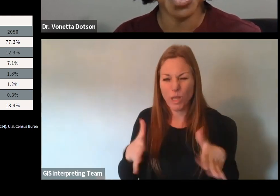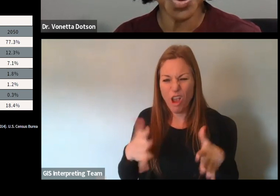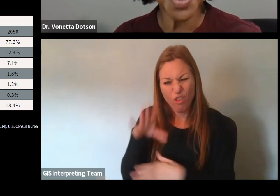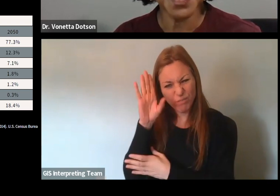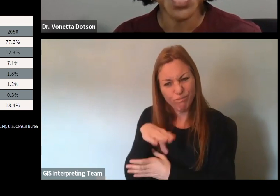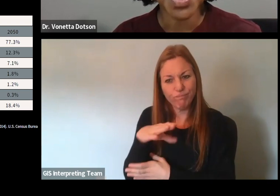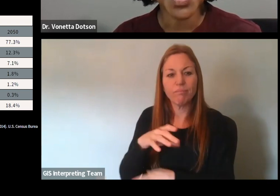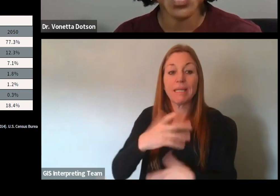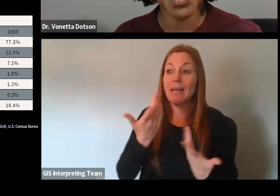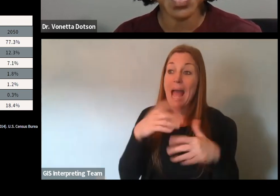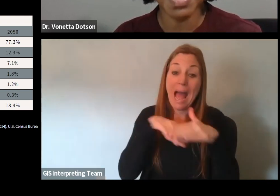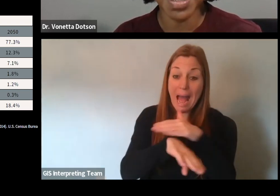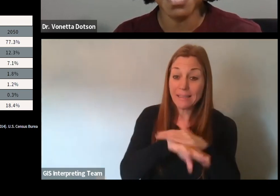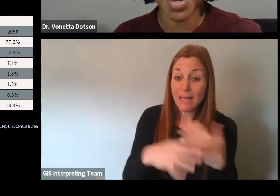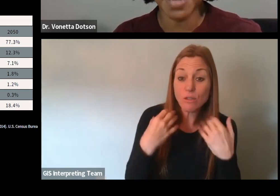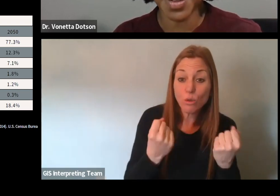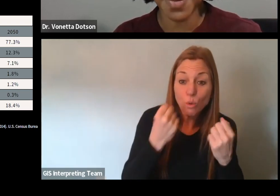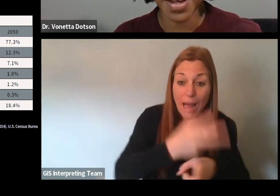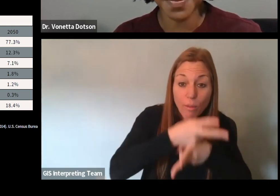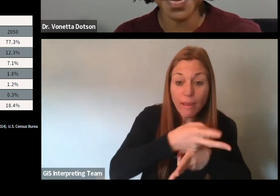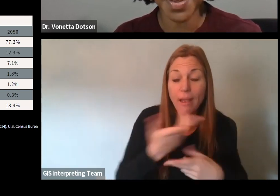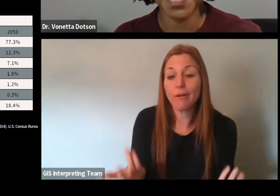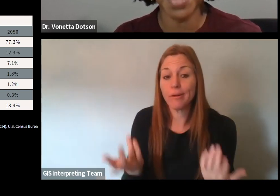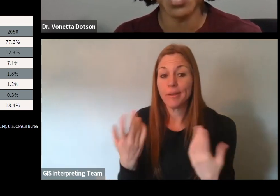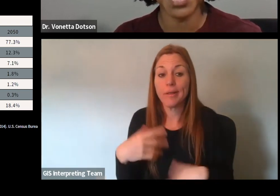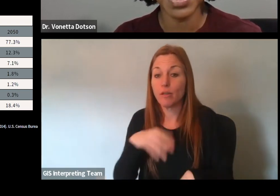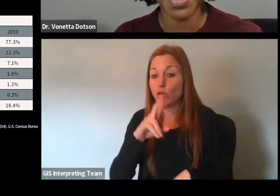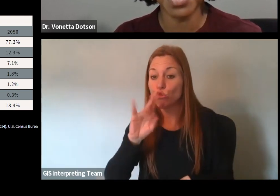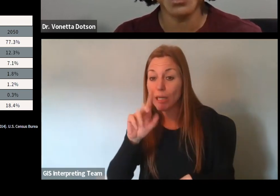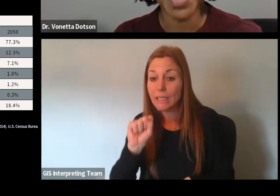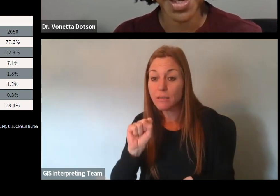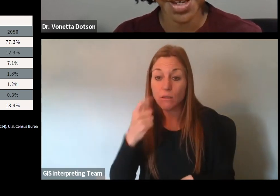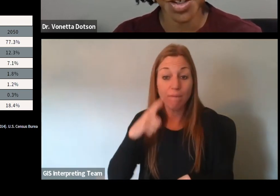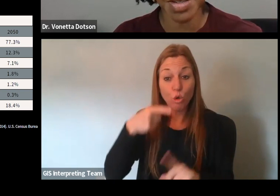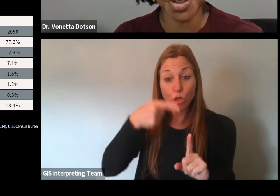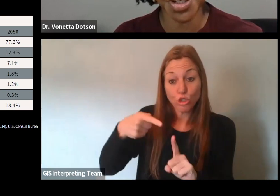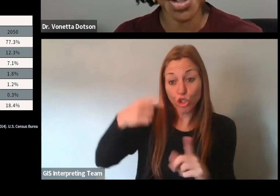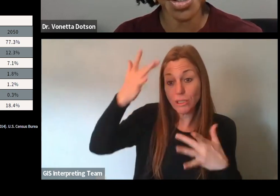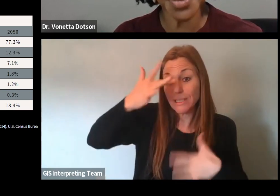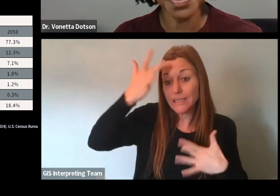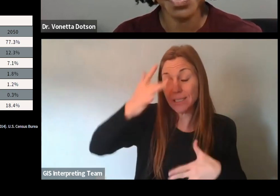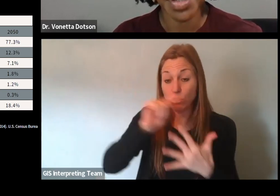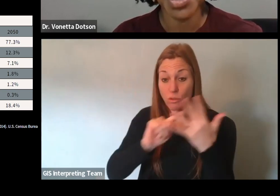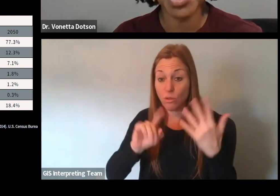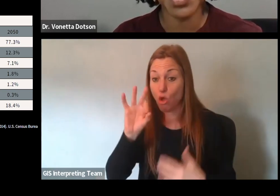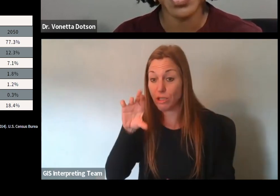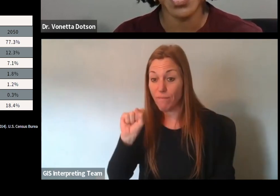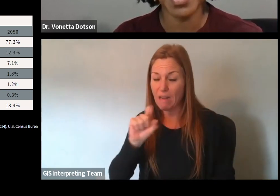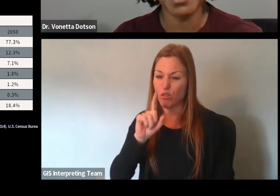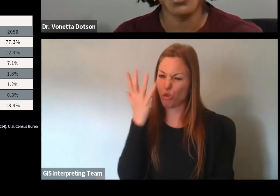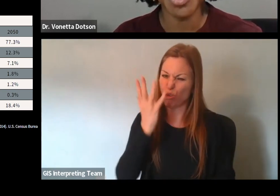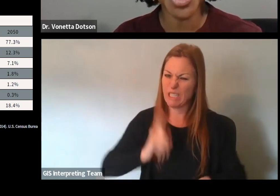factors in different groups. So we really want to be mindful of that. And when we think about aging